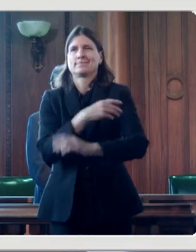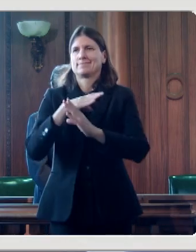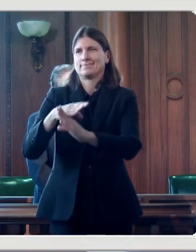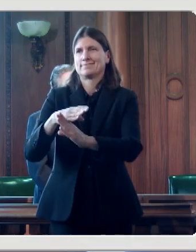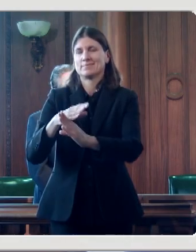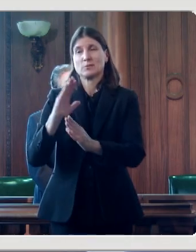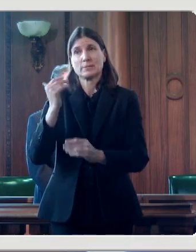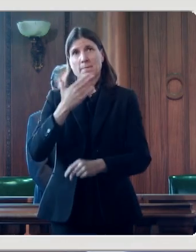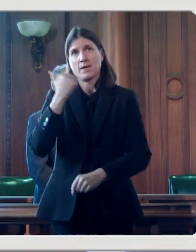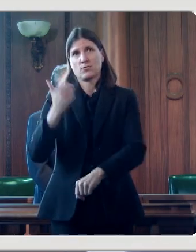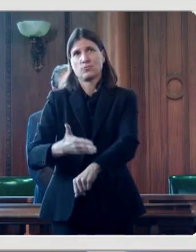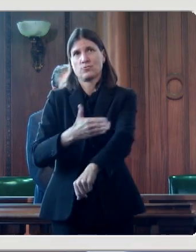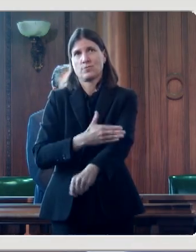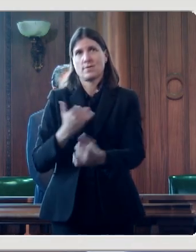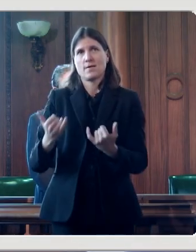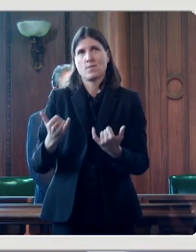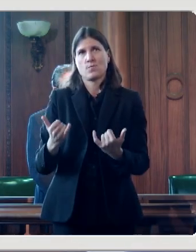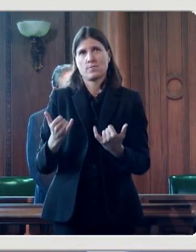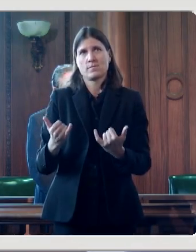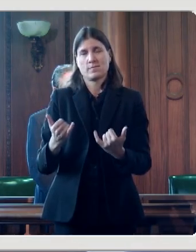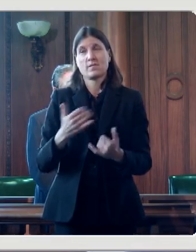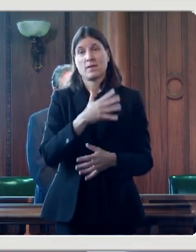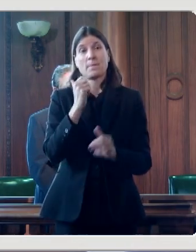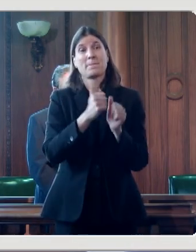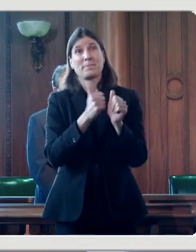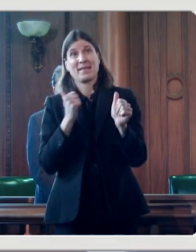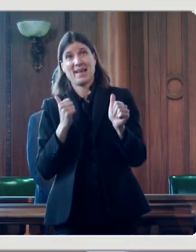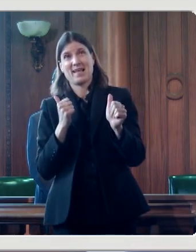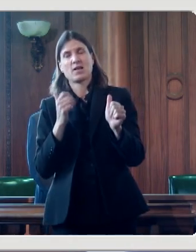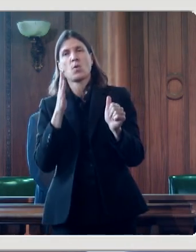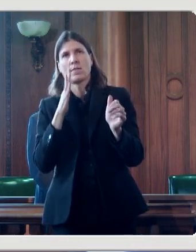should be able to catch up and still hit those original timetables.